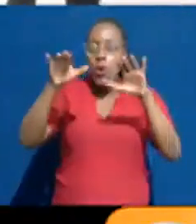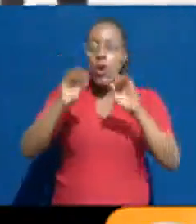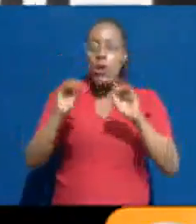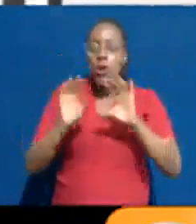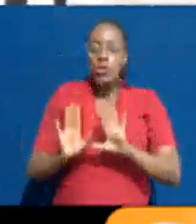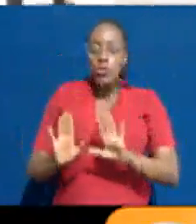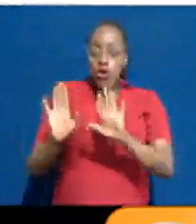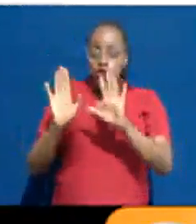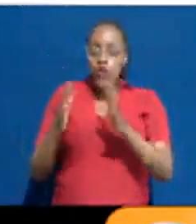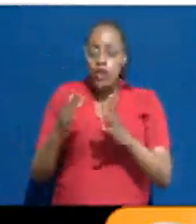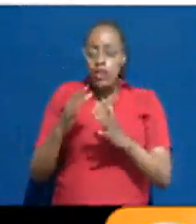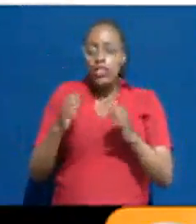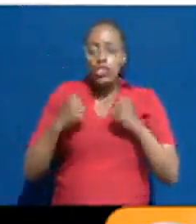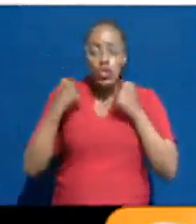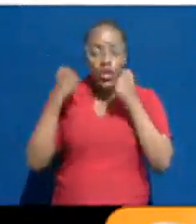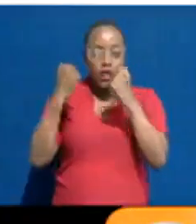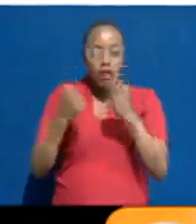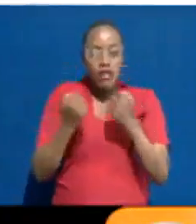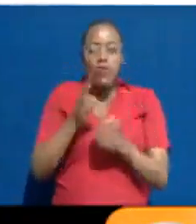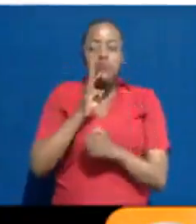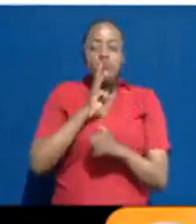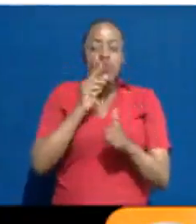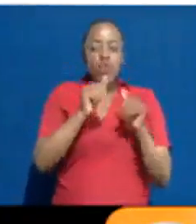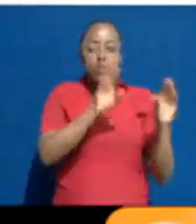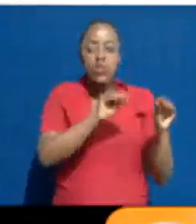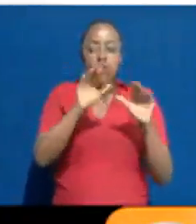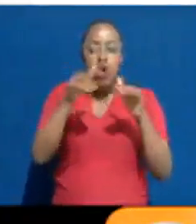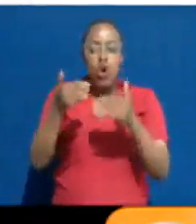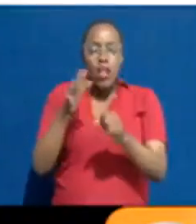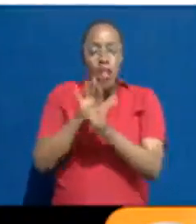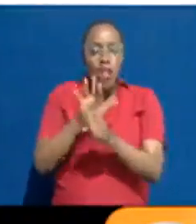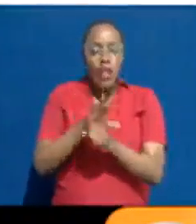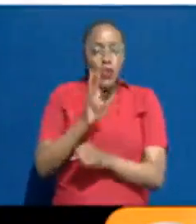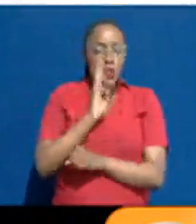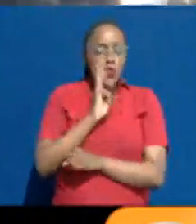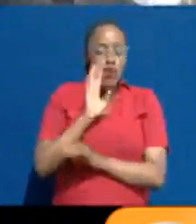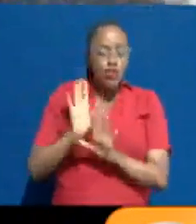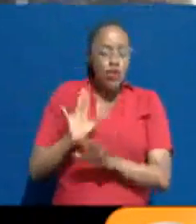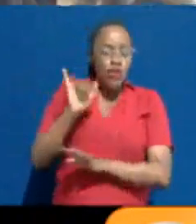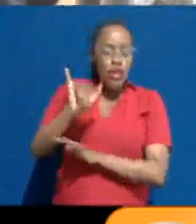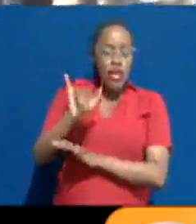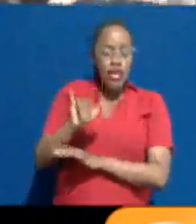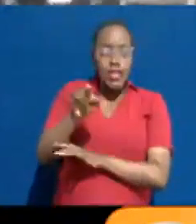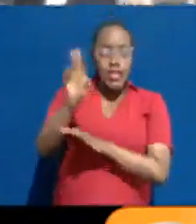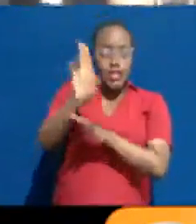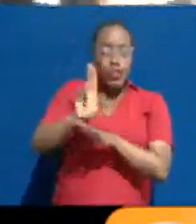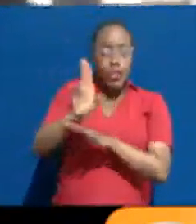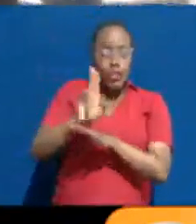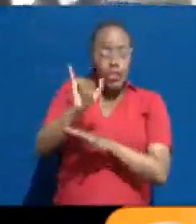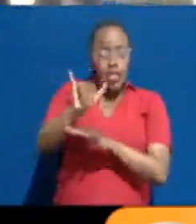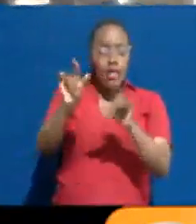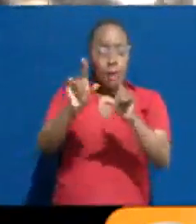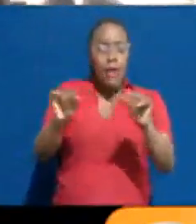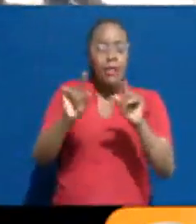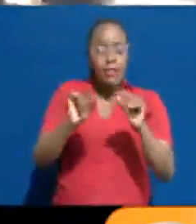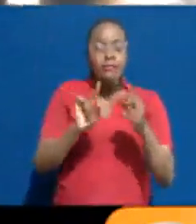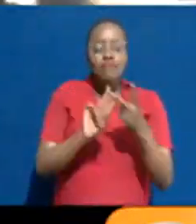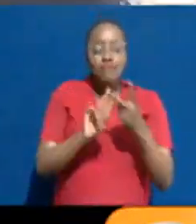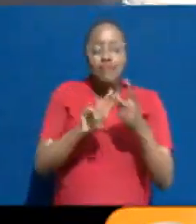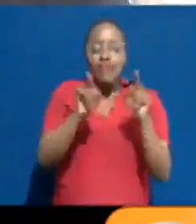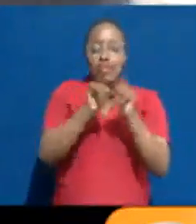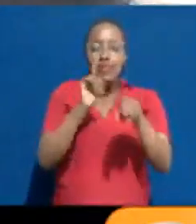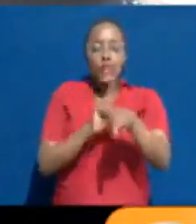Avoid driving in moving water or excess water, such like. So this is how we use this message. Okay. At the same time,